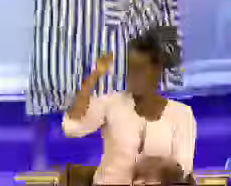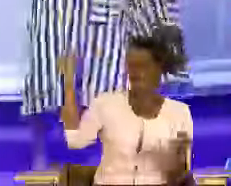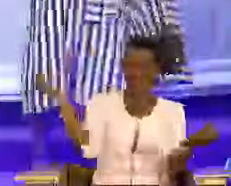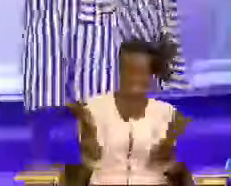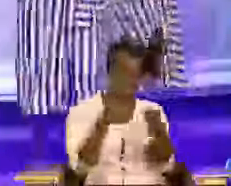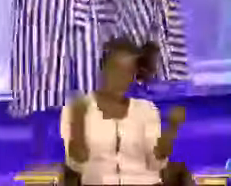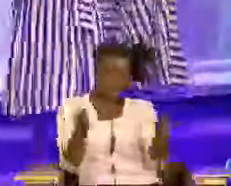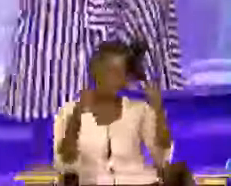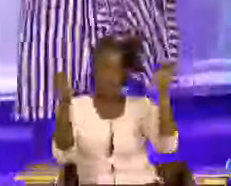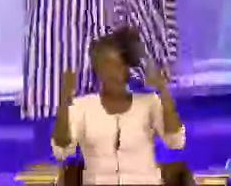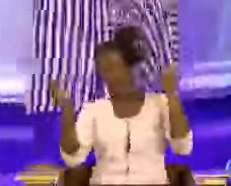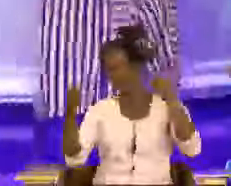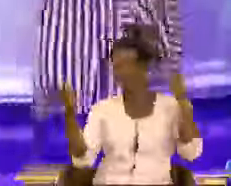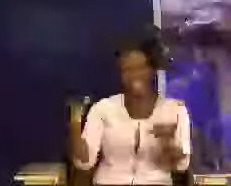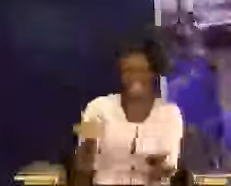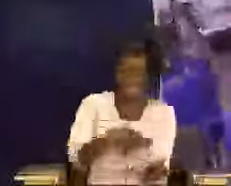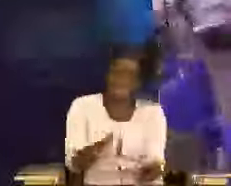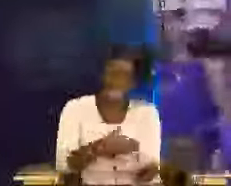like